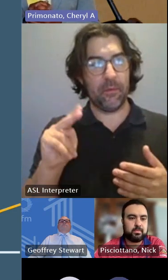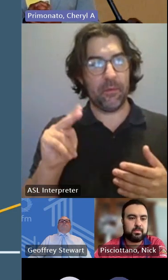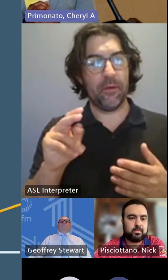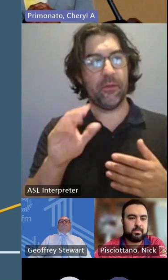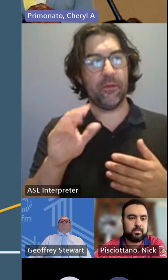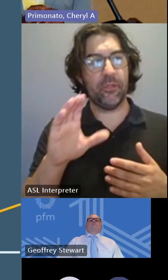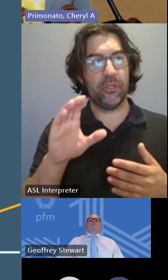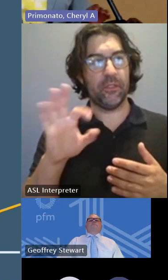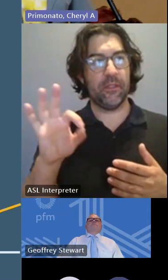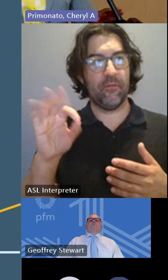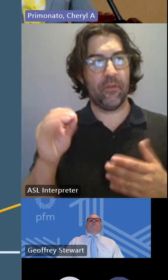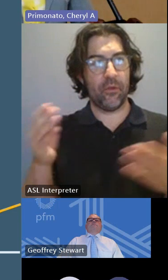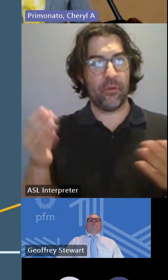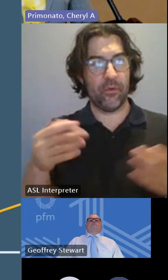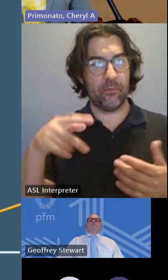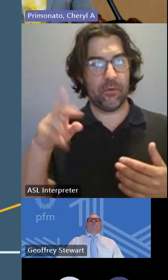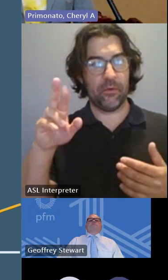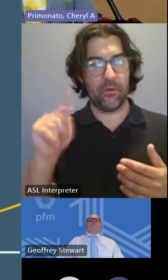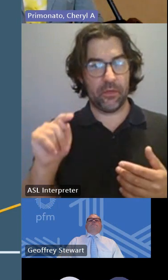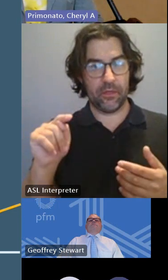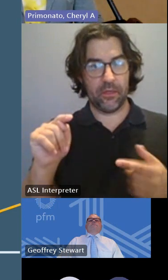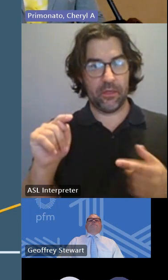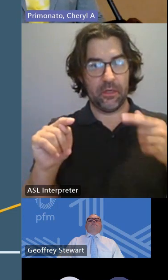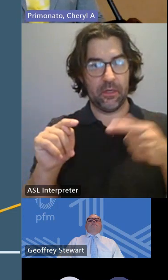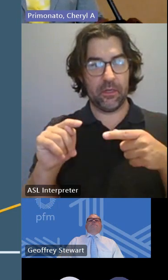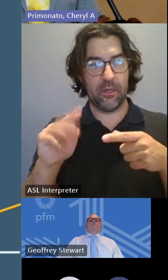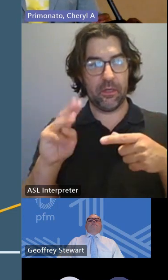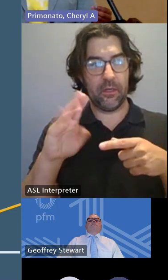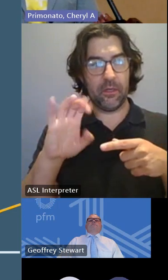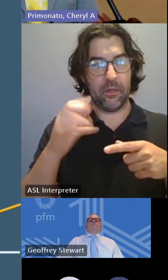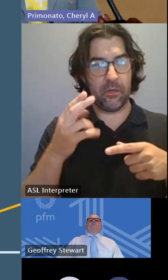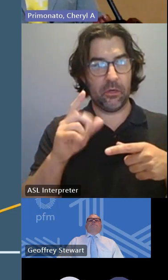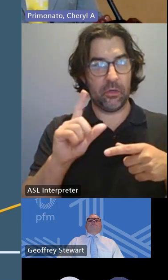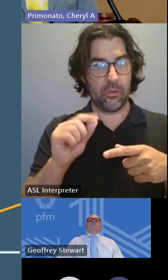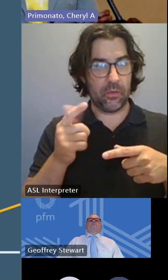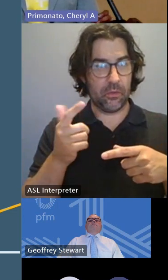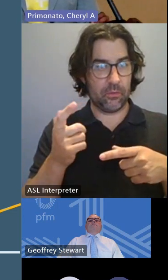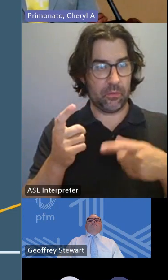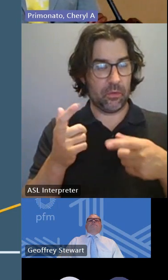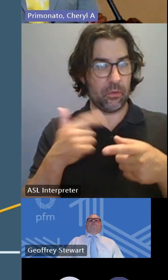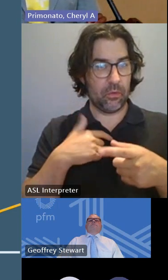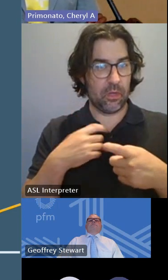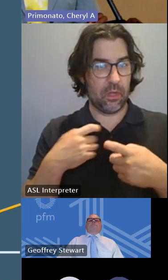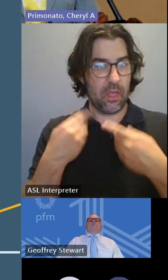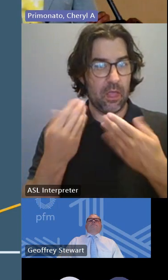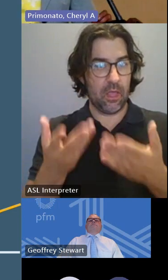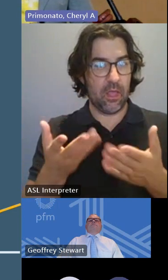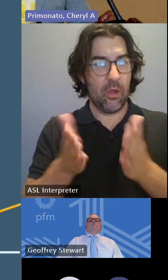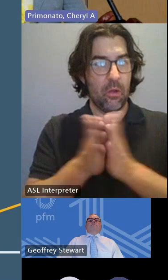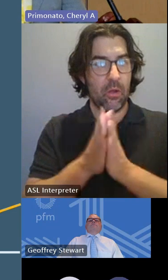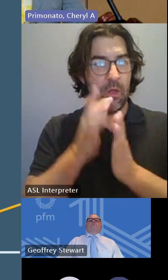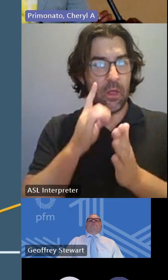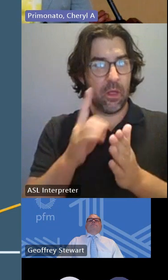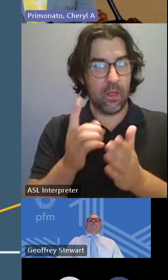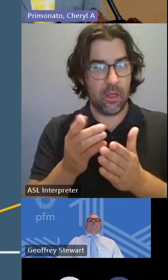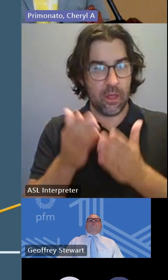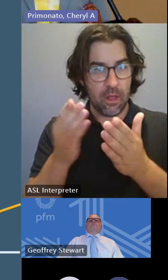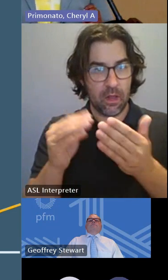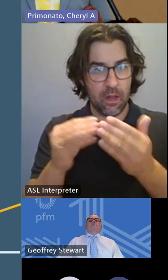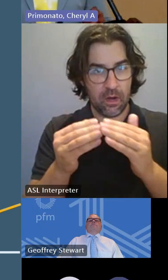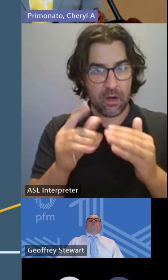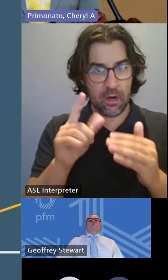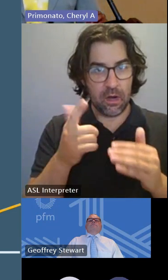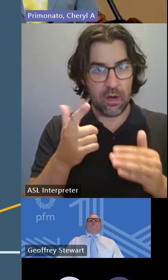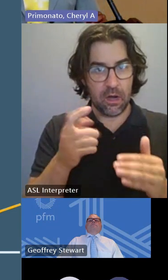here at PRT. In March 2021, PRT issued a request for proposal number